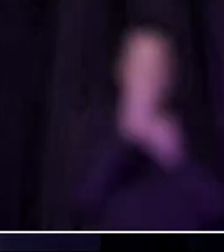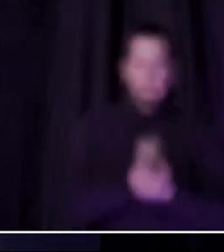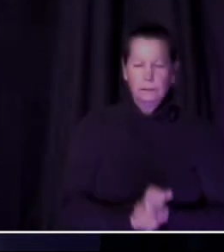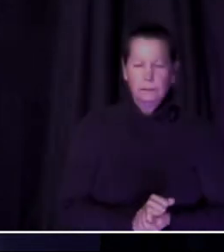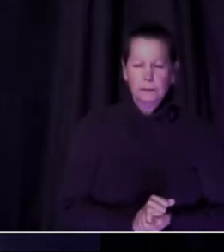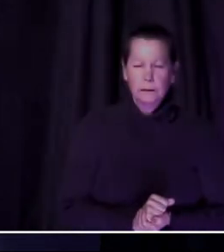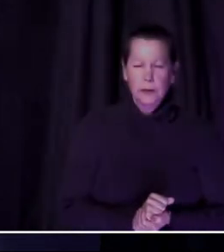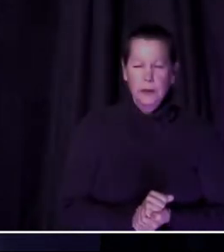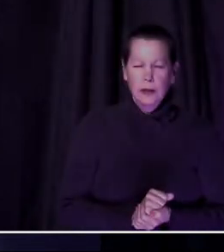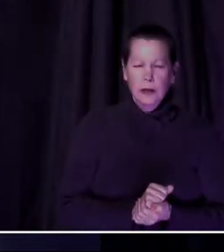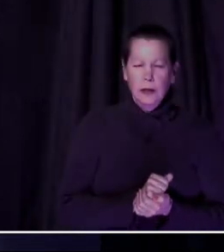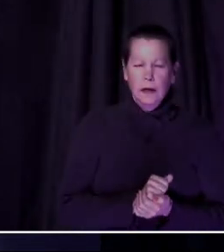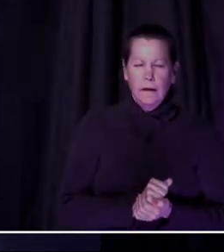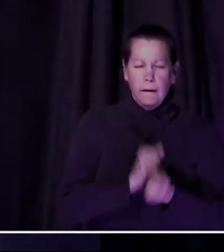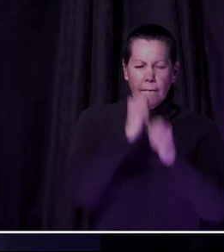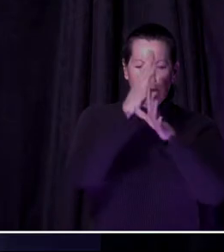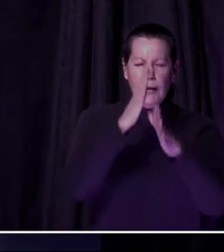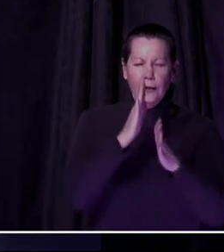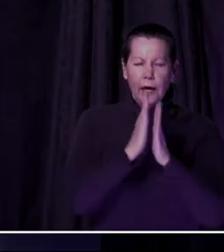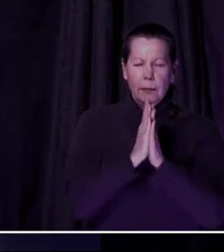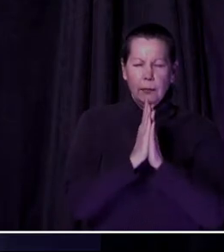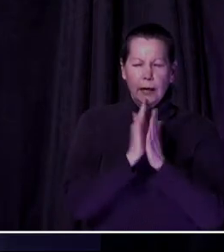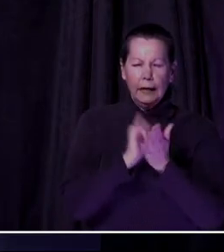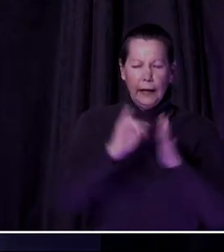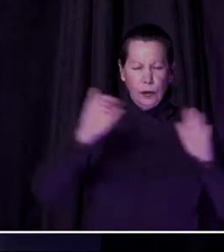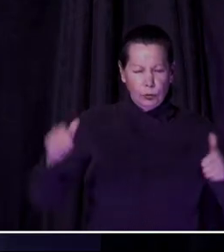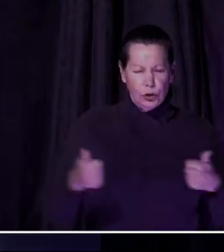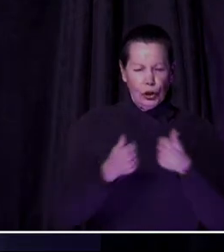And so, Father, I just pray that you would challenge us today.